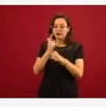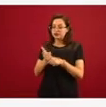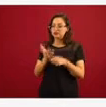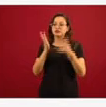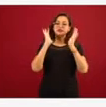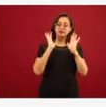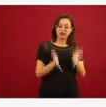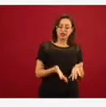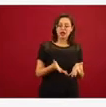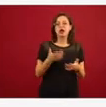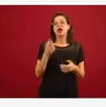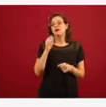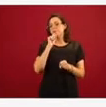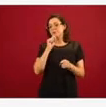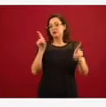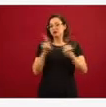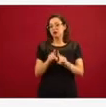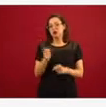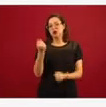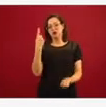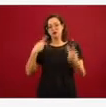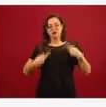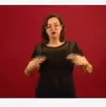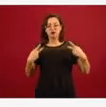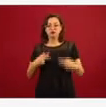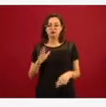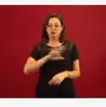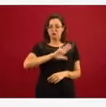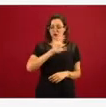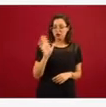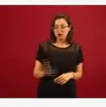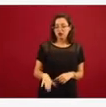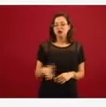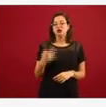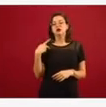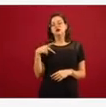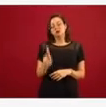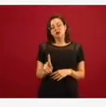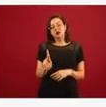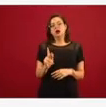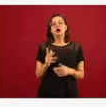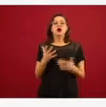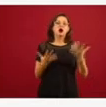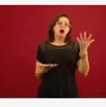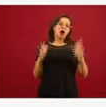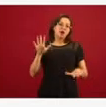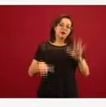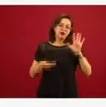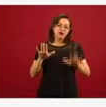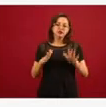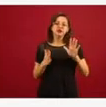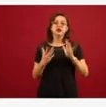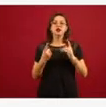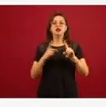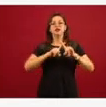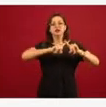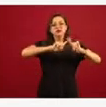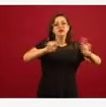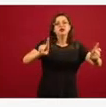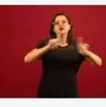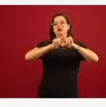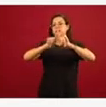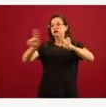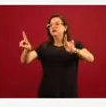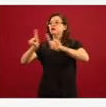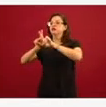And state governors are also expressing in their own terms, through their own means, the